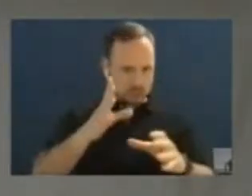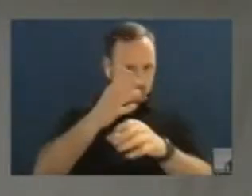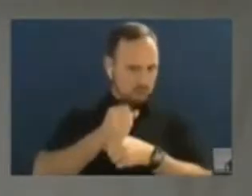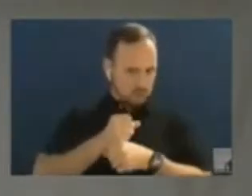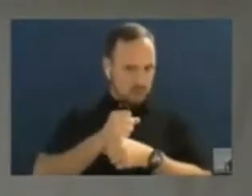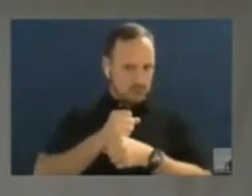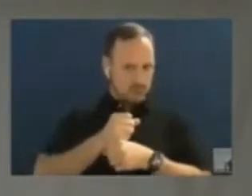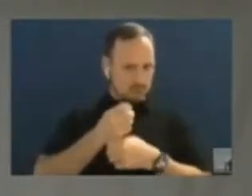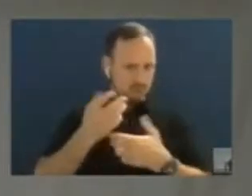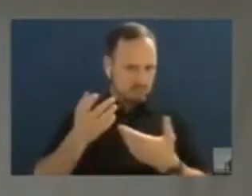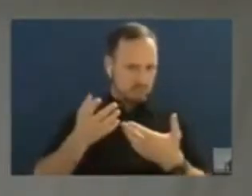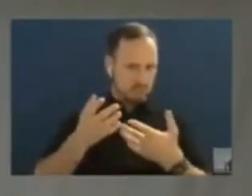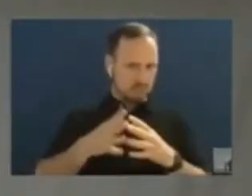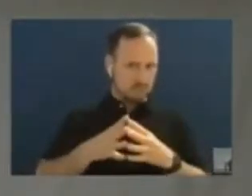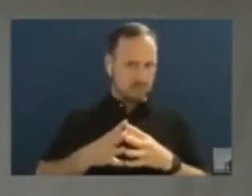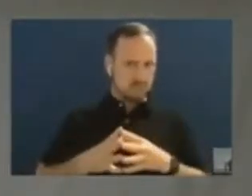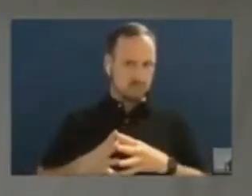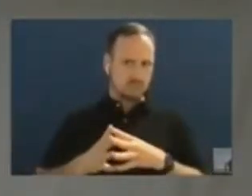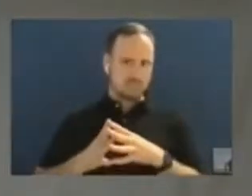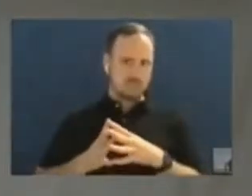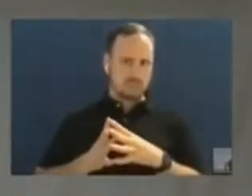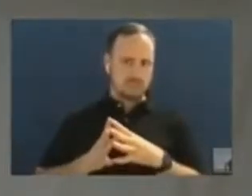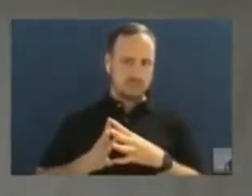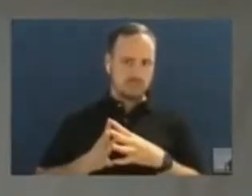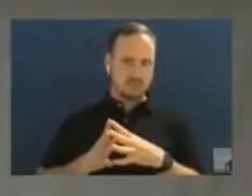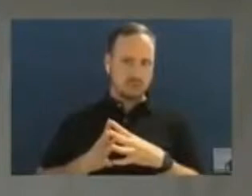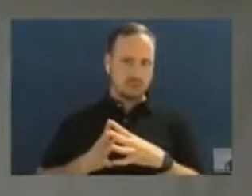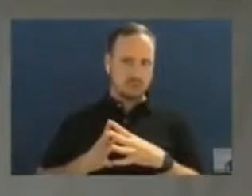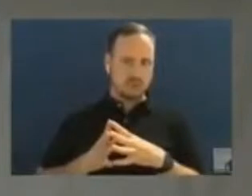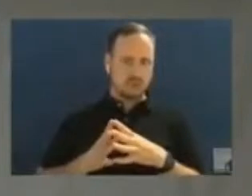when particularly middle schoolers and high schoolers,